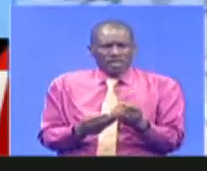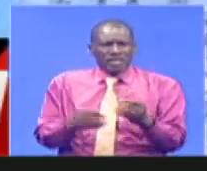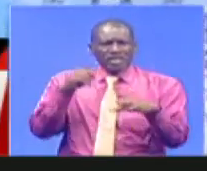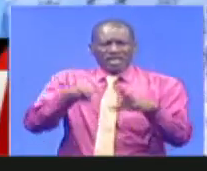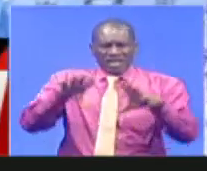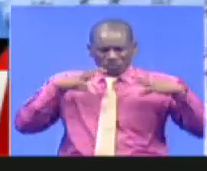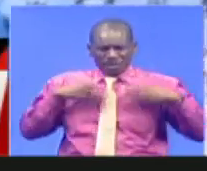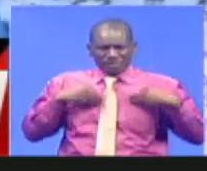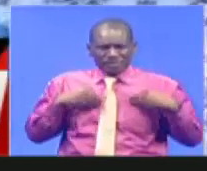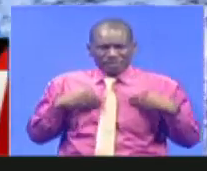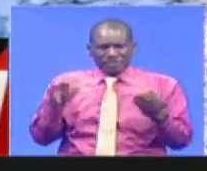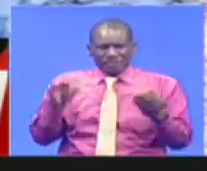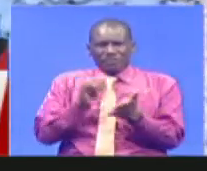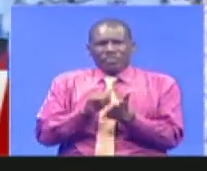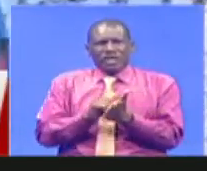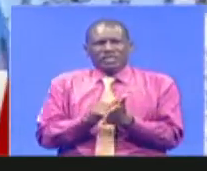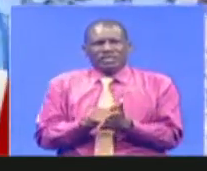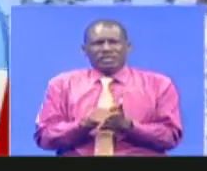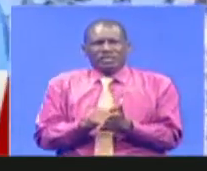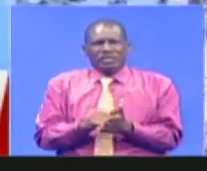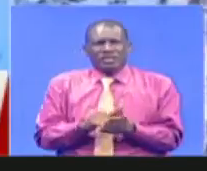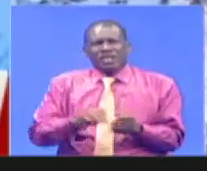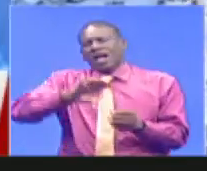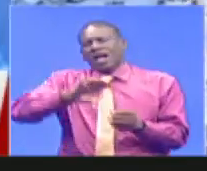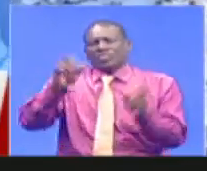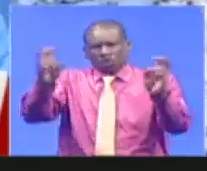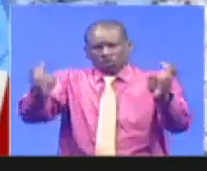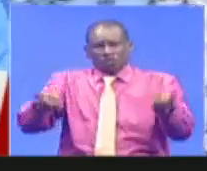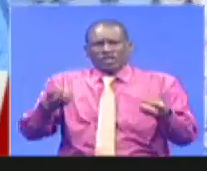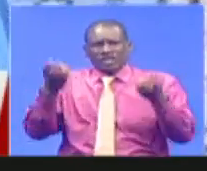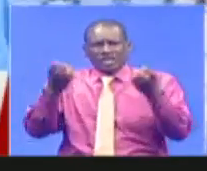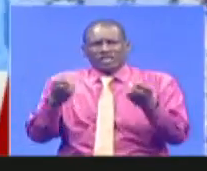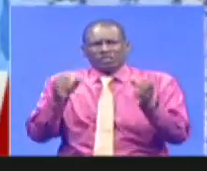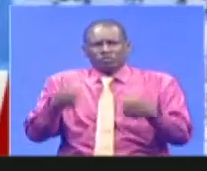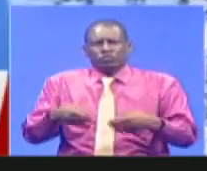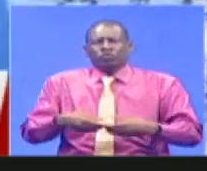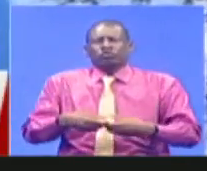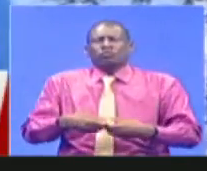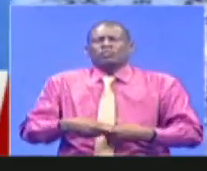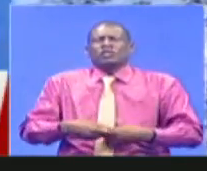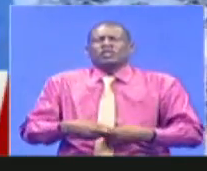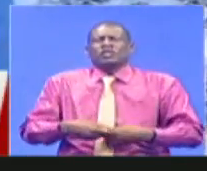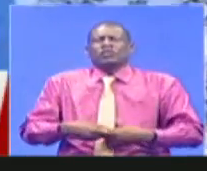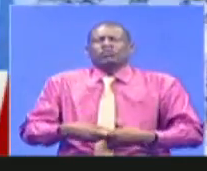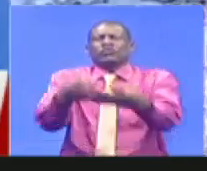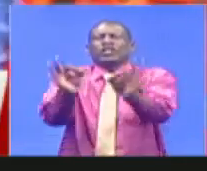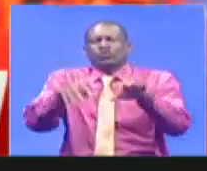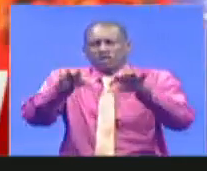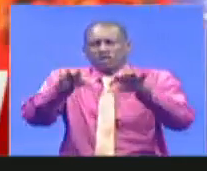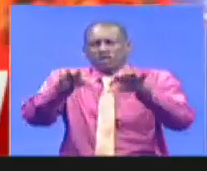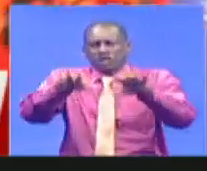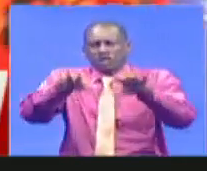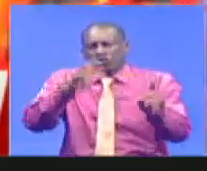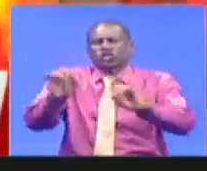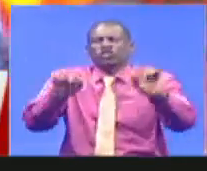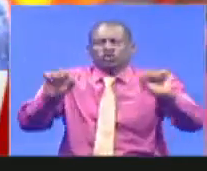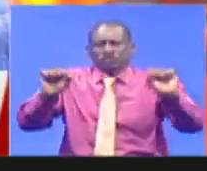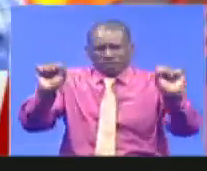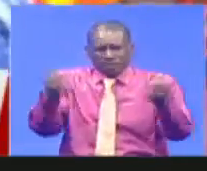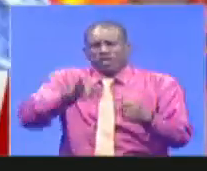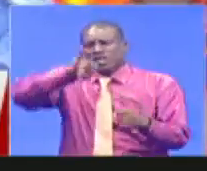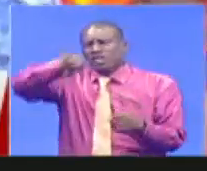accepting that the rest of the containers should be released into the market because it is not safe. In January this